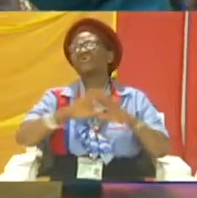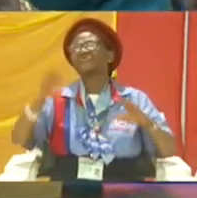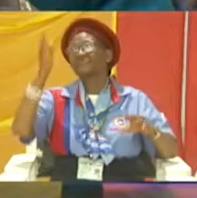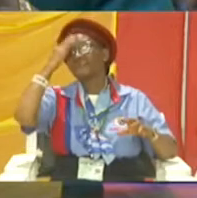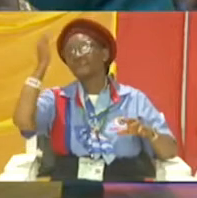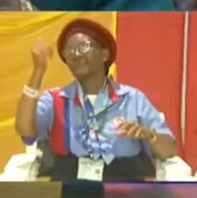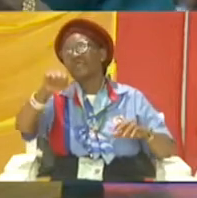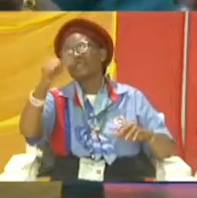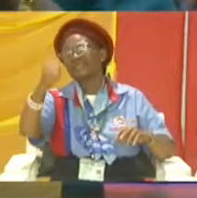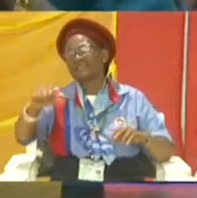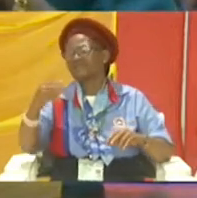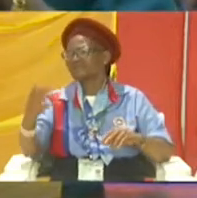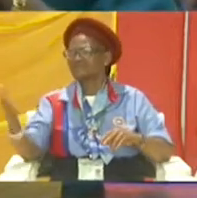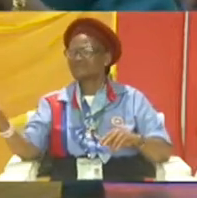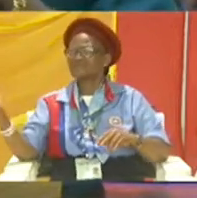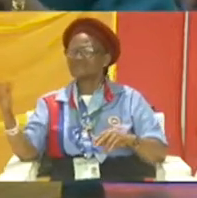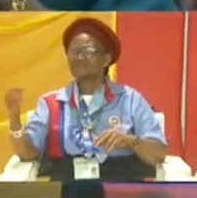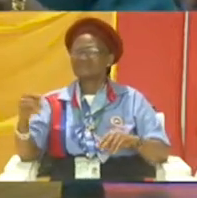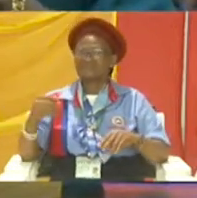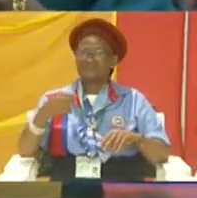semi-illiterates.